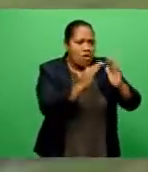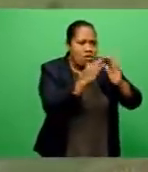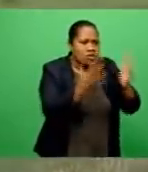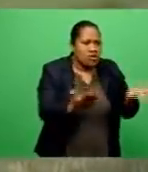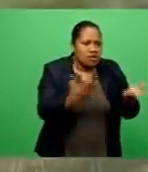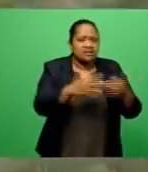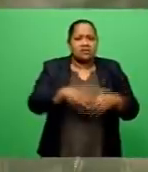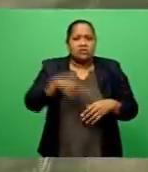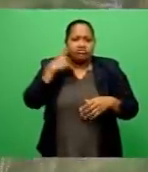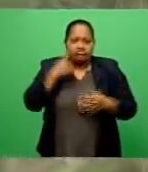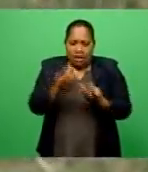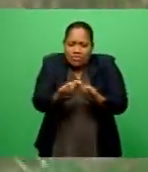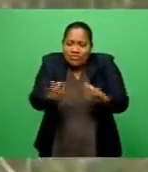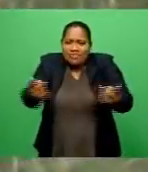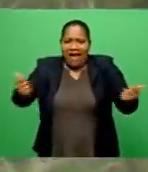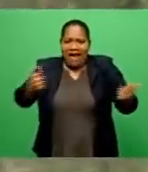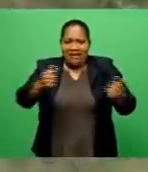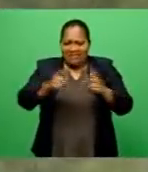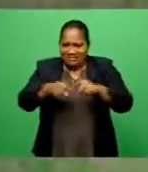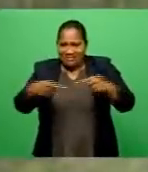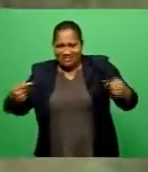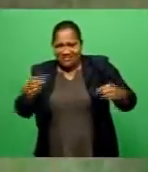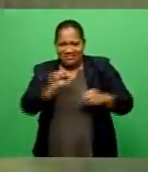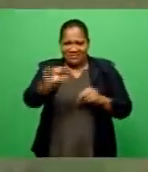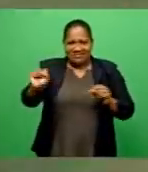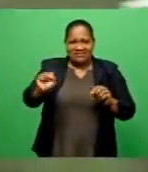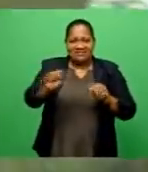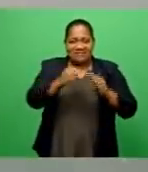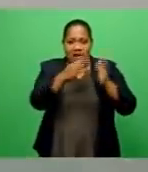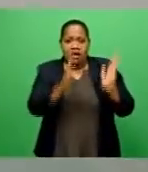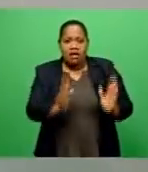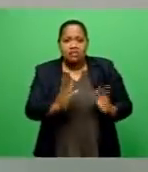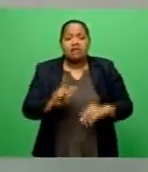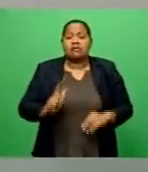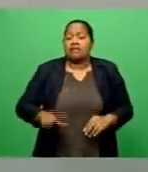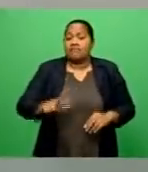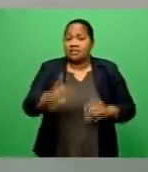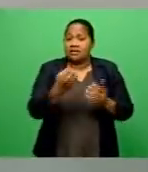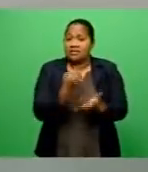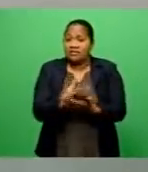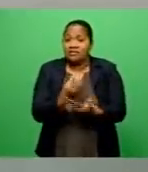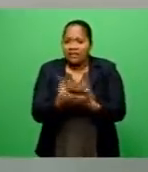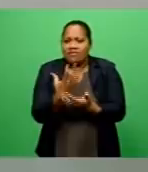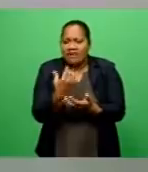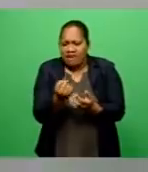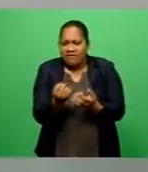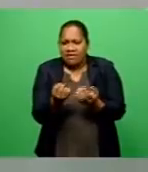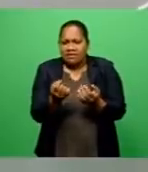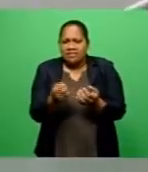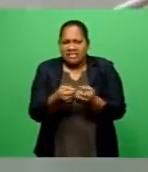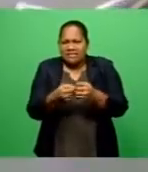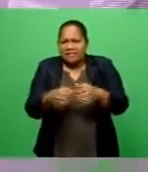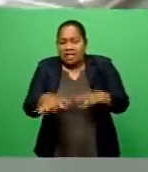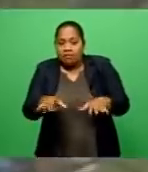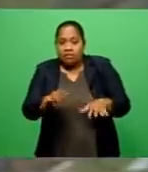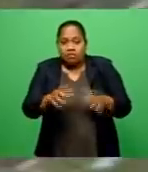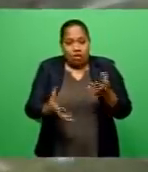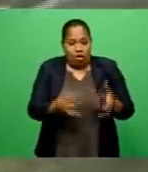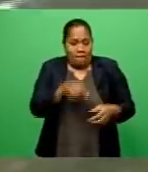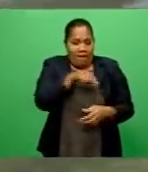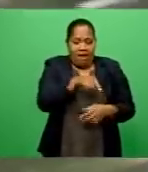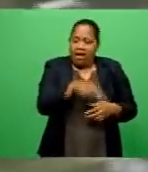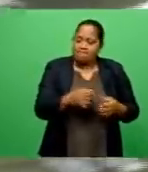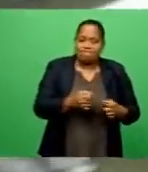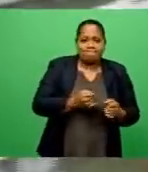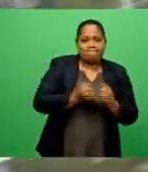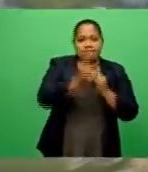out household items and clothes. Lambasa and Savu-Savu had minimal damage compared to these pictures from the aerial view. Parts of Koro